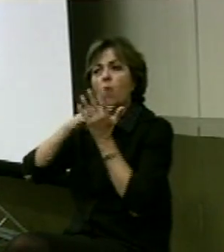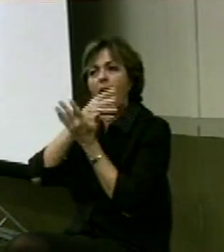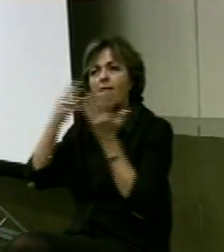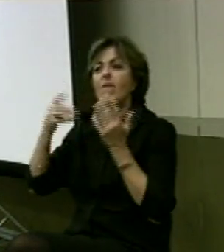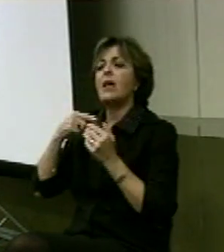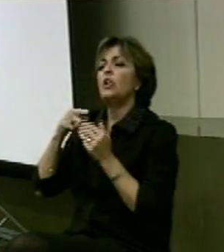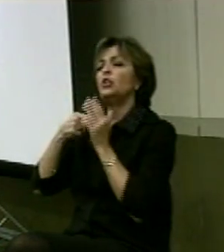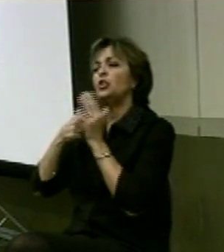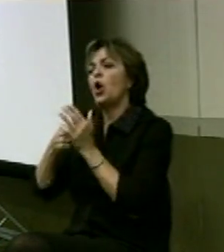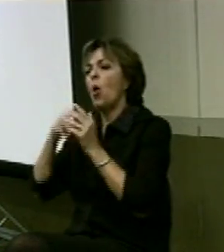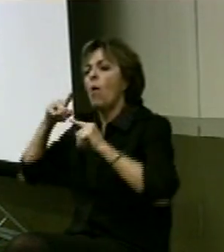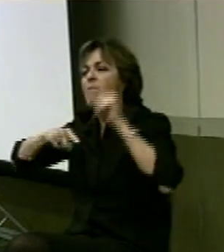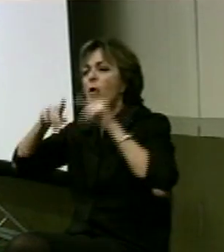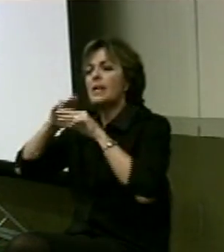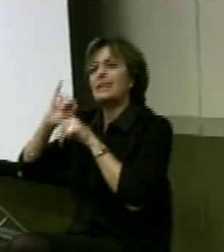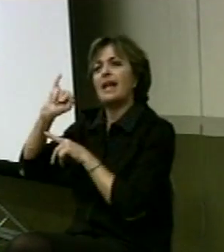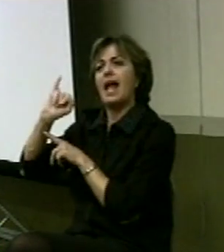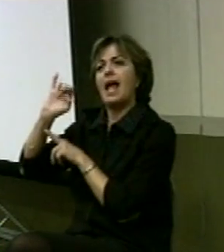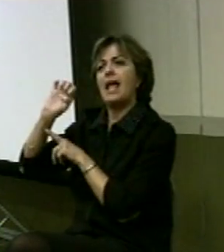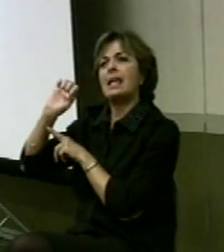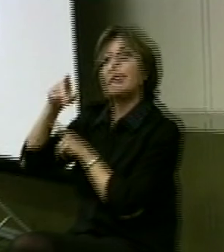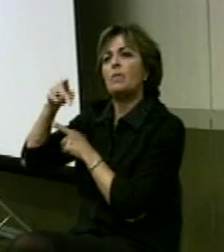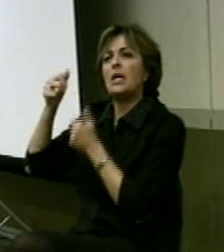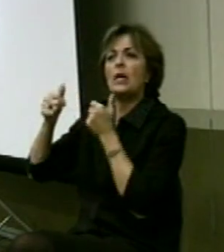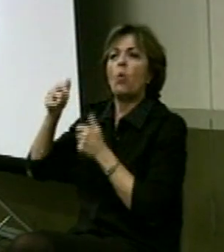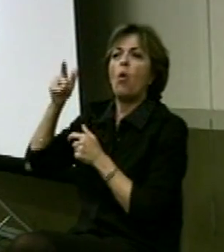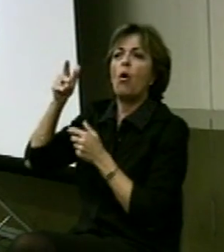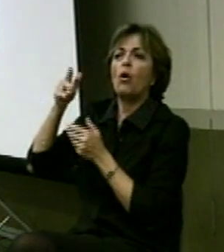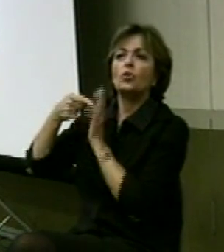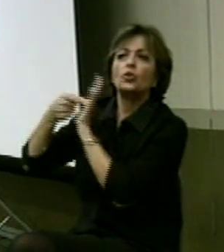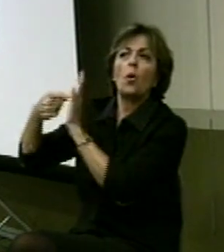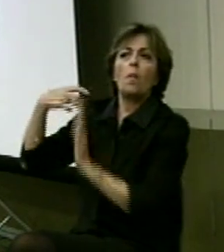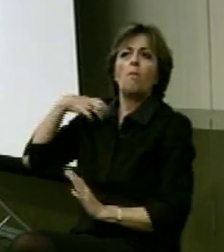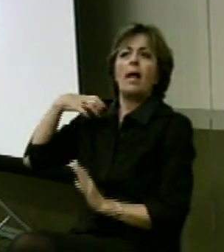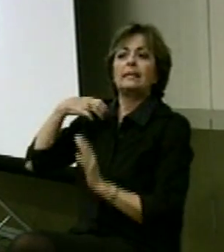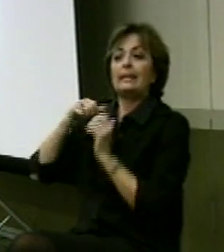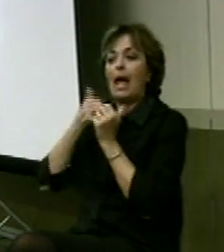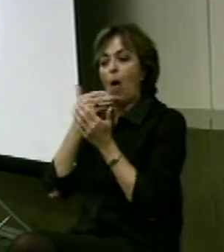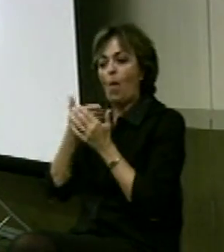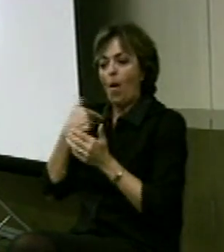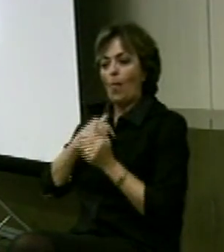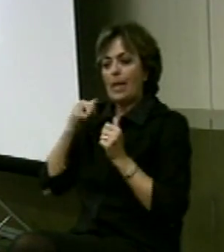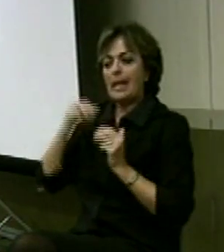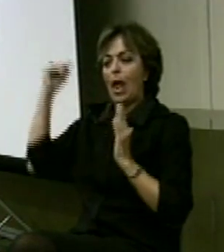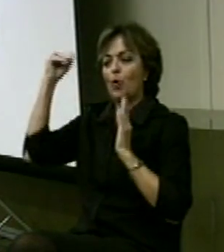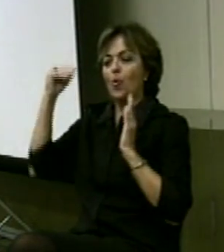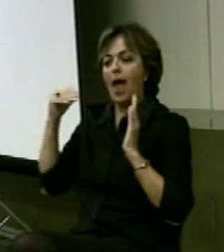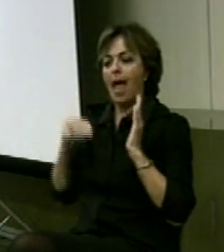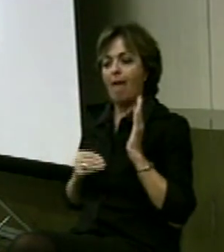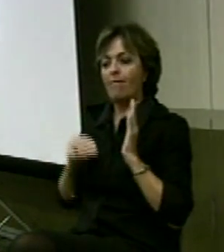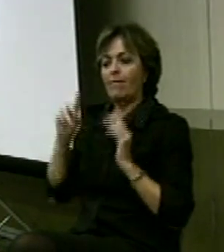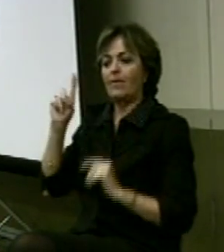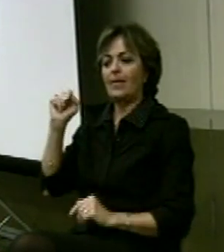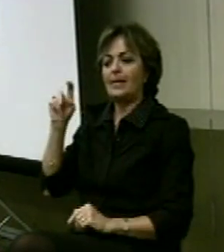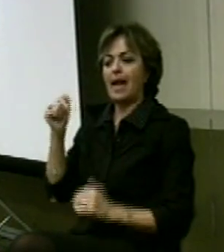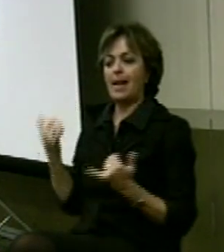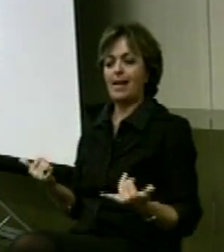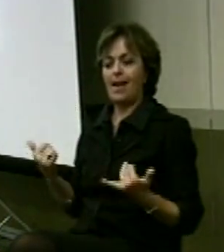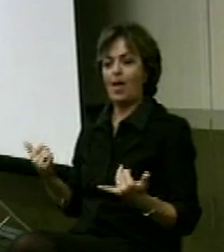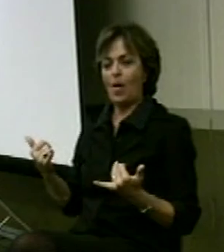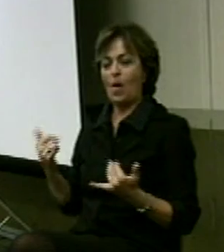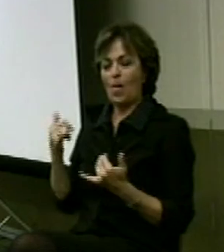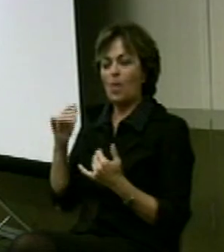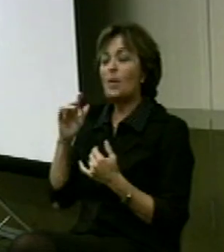we're going to show the parents at the IEP, or we're going to show our bosses how well we can graph data now.